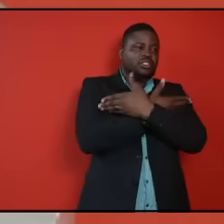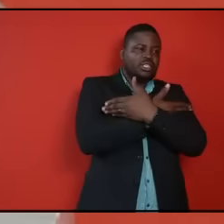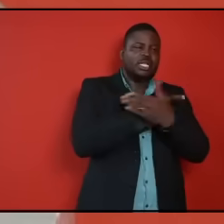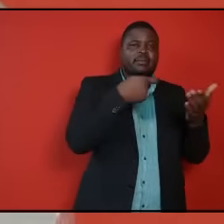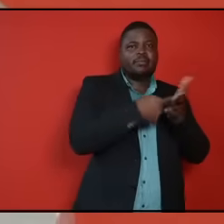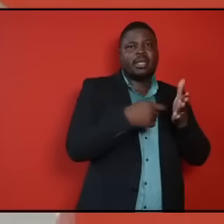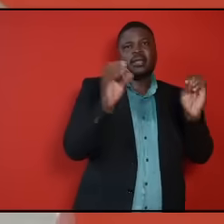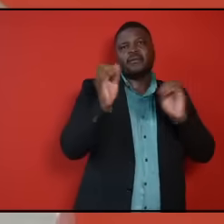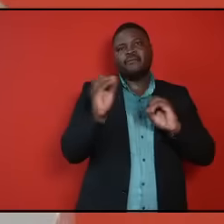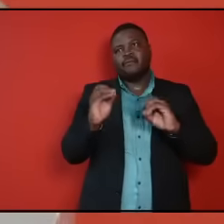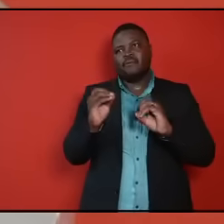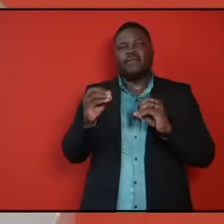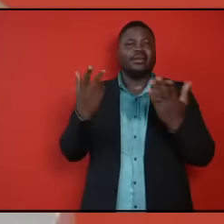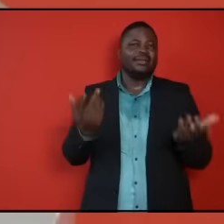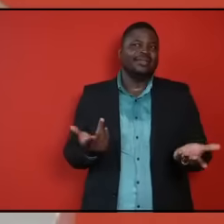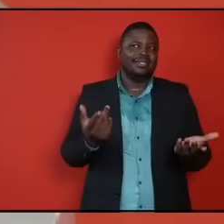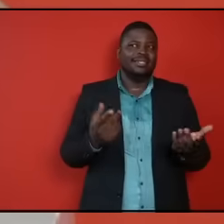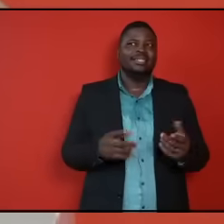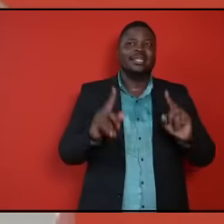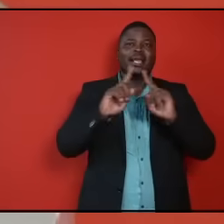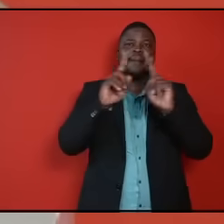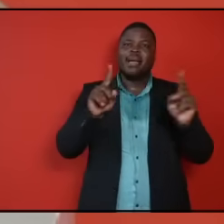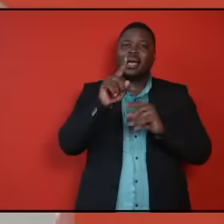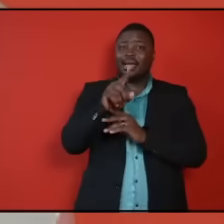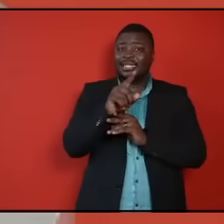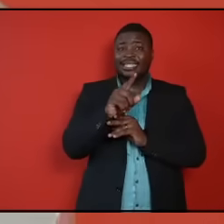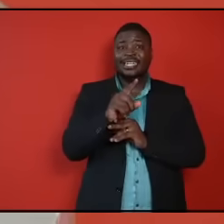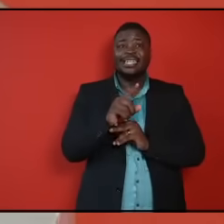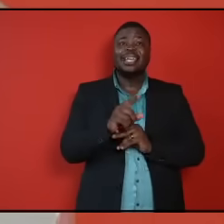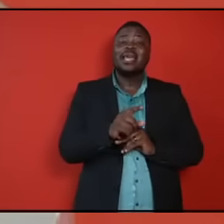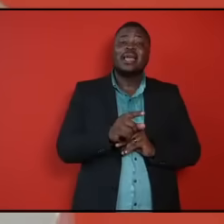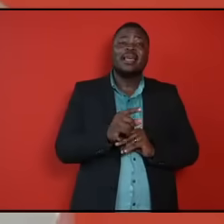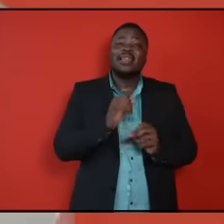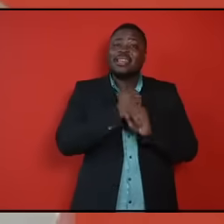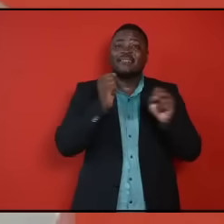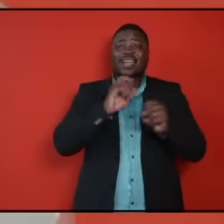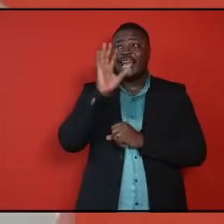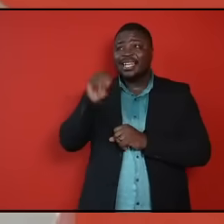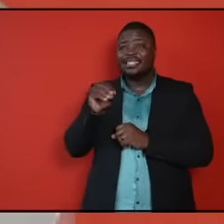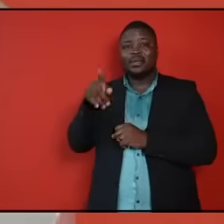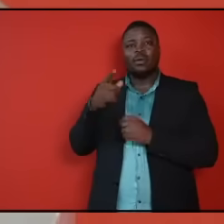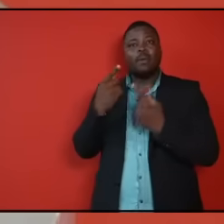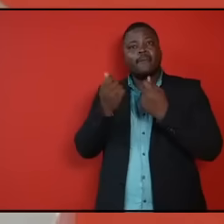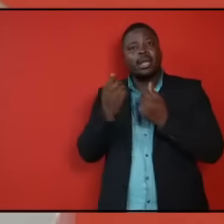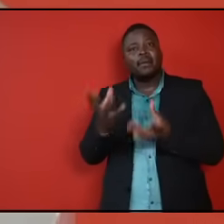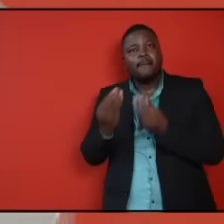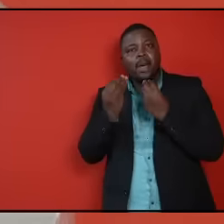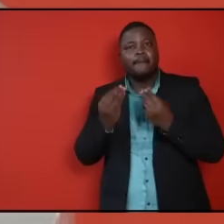But no one has ever asked the question, where do they get the money?